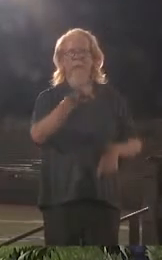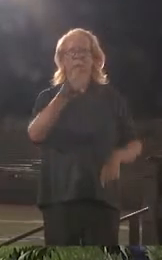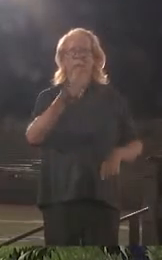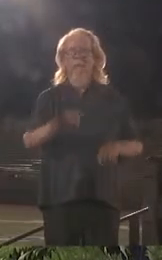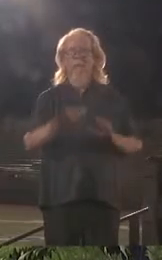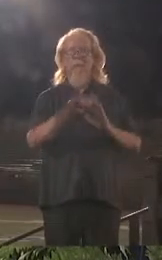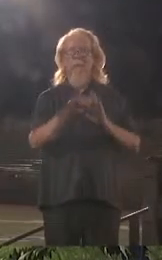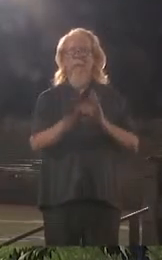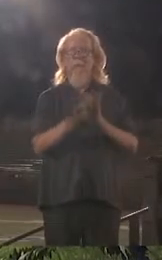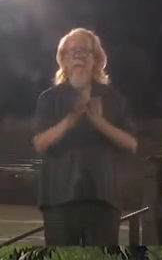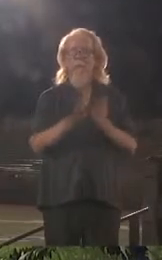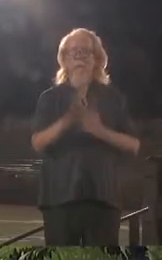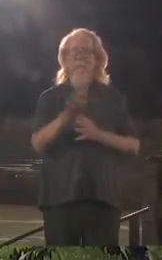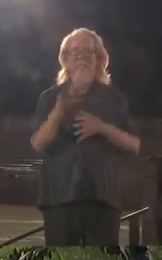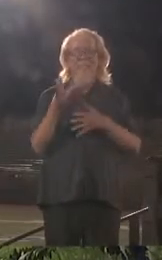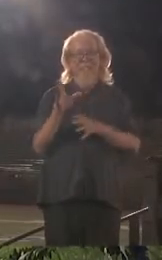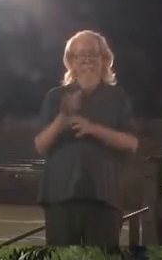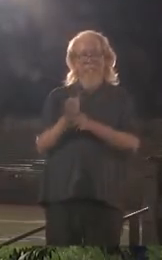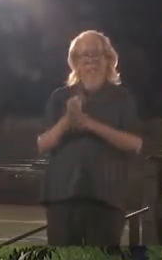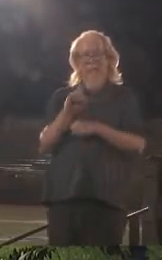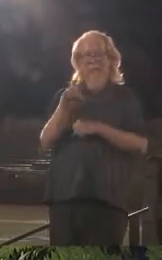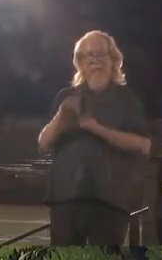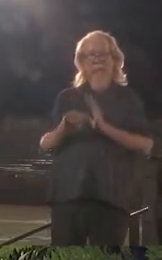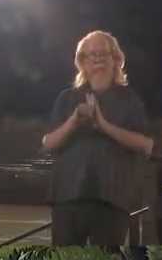the Texas State Merit Scholarship.